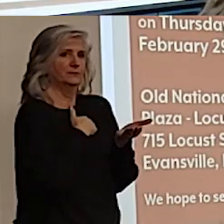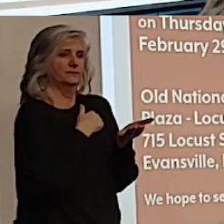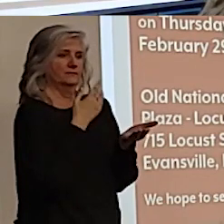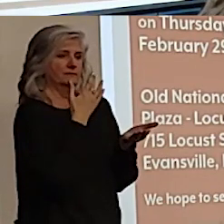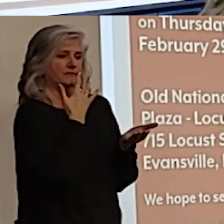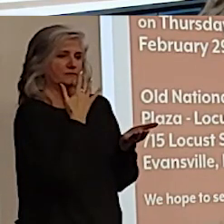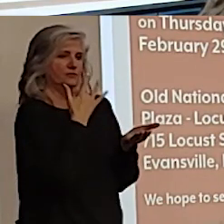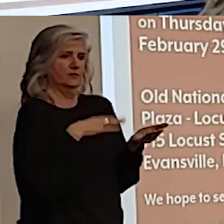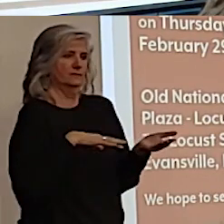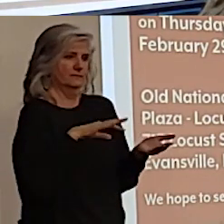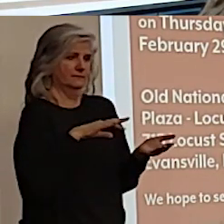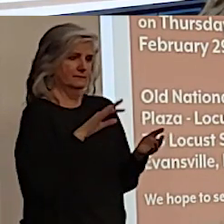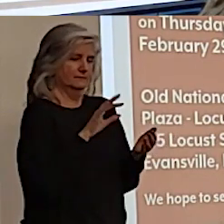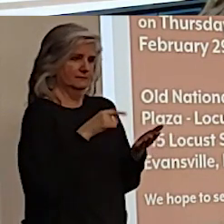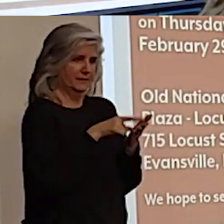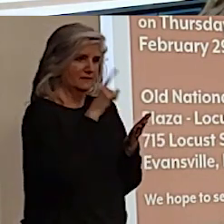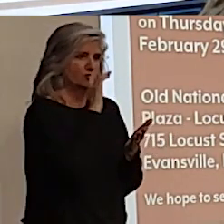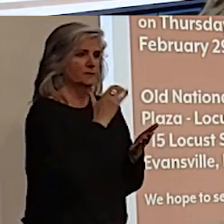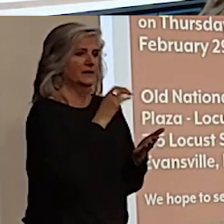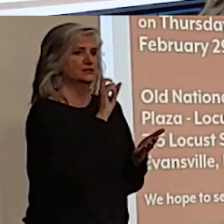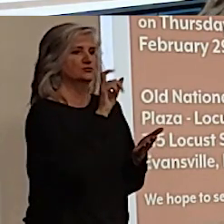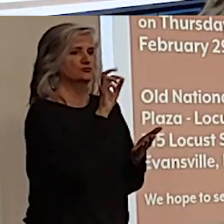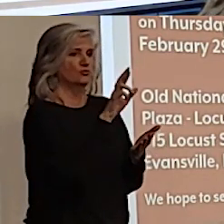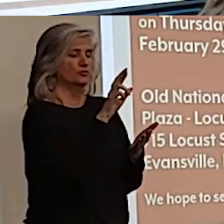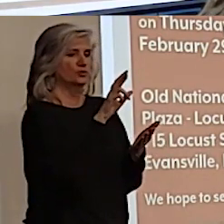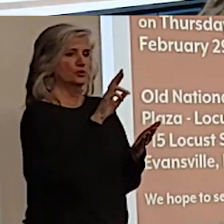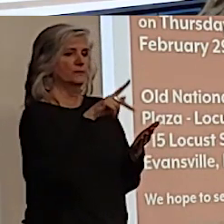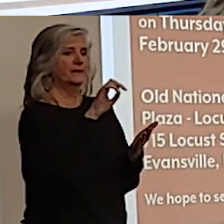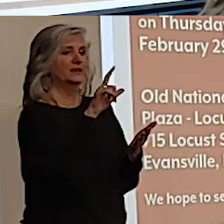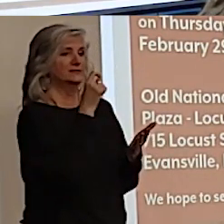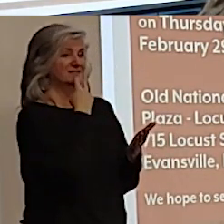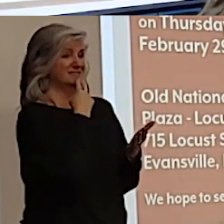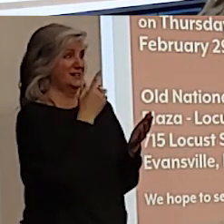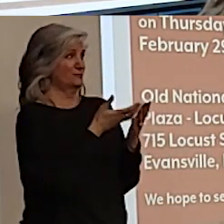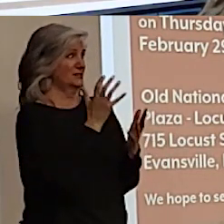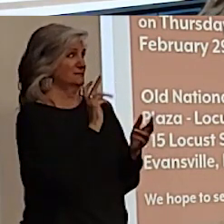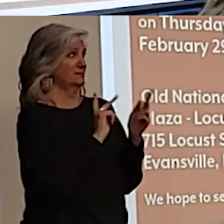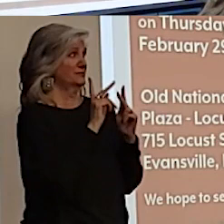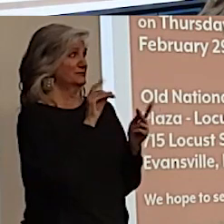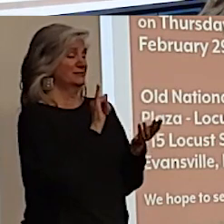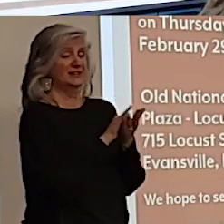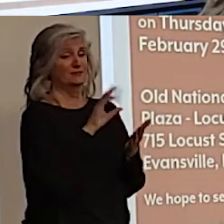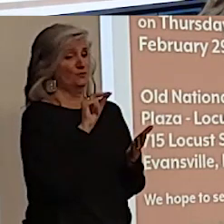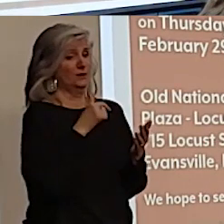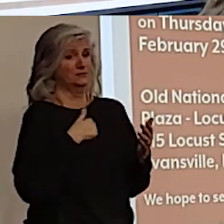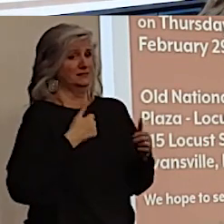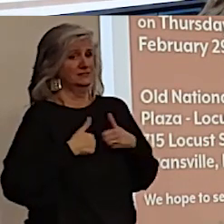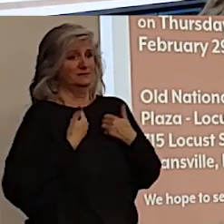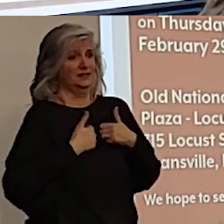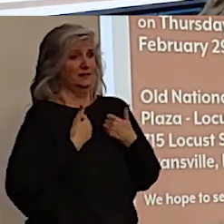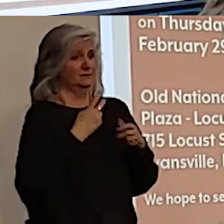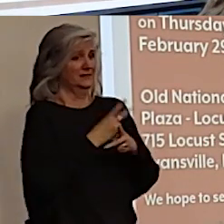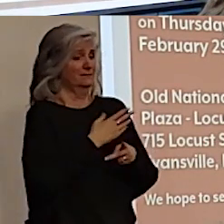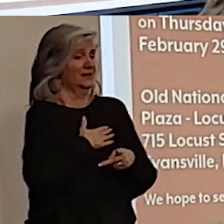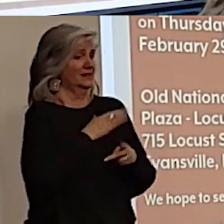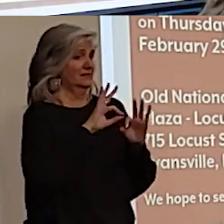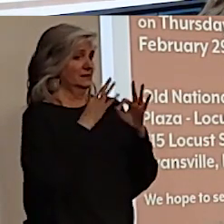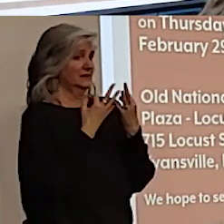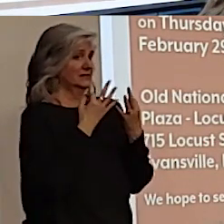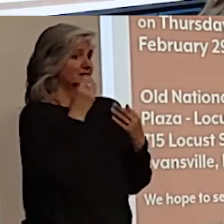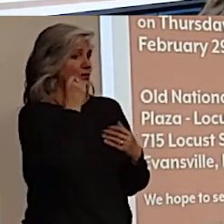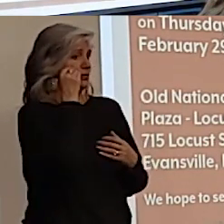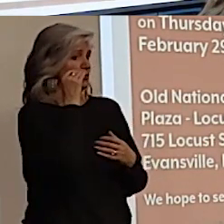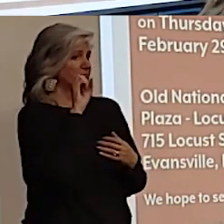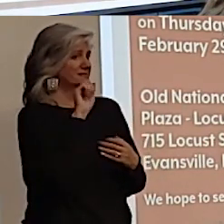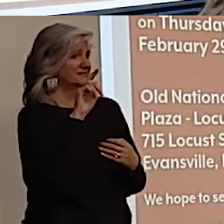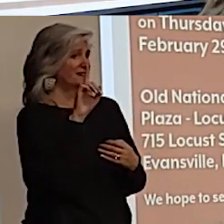my solar panels. You know, they argue that it's the rich that's doing it. I'm just doing it to survive, to keep my family's homestead. So